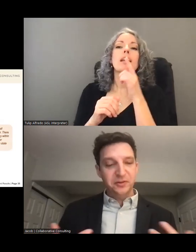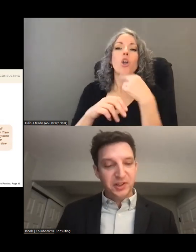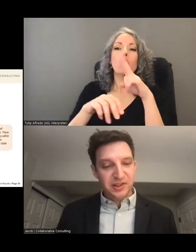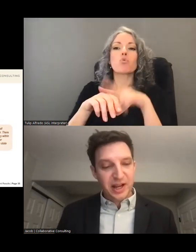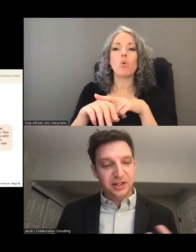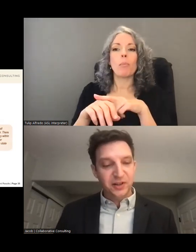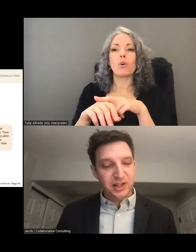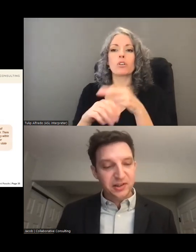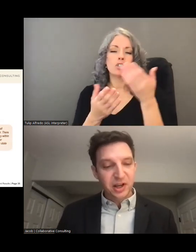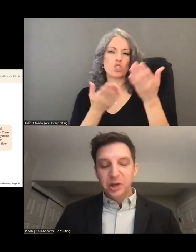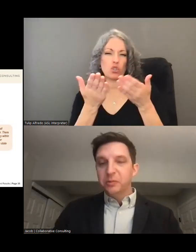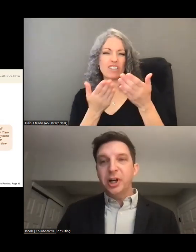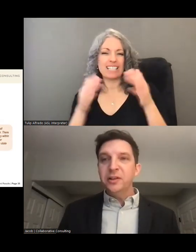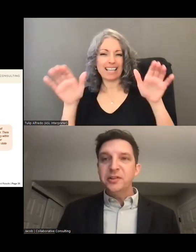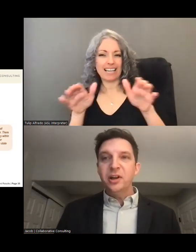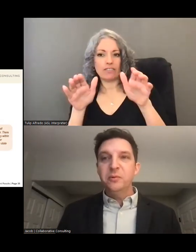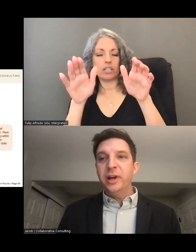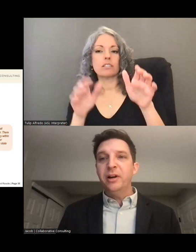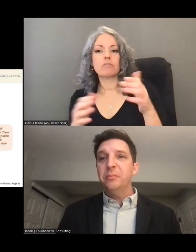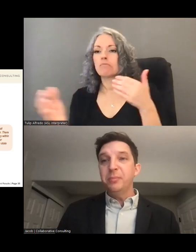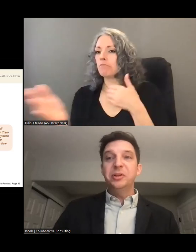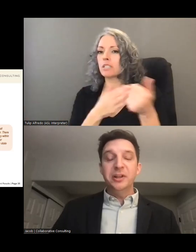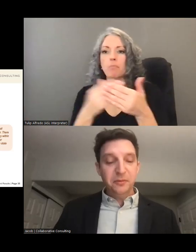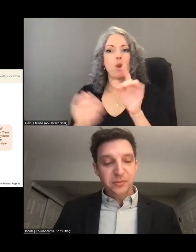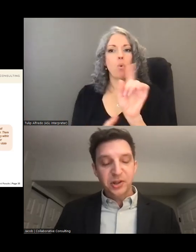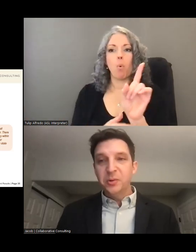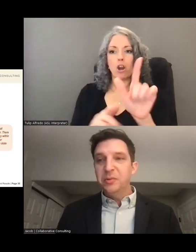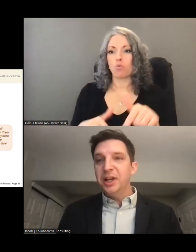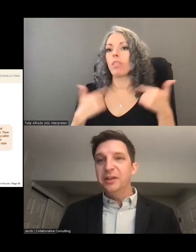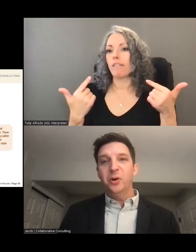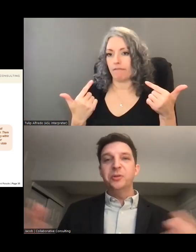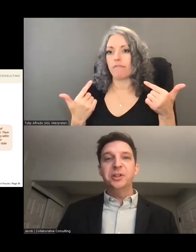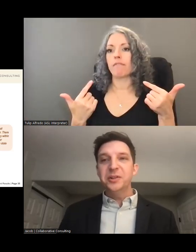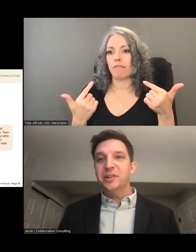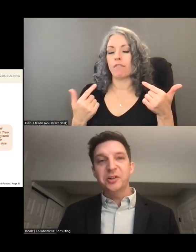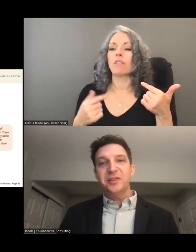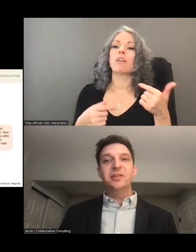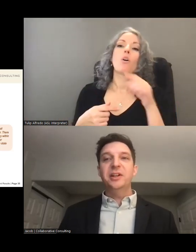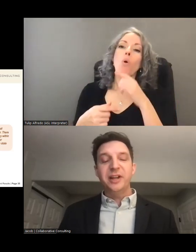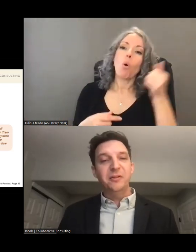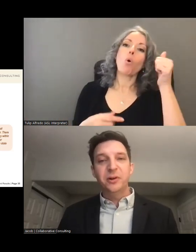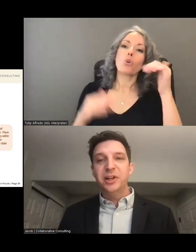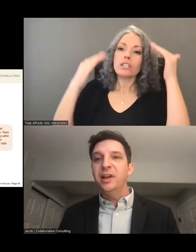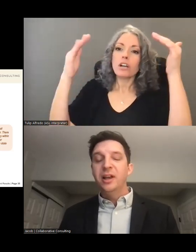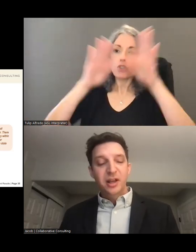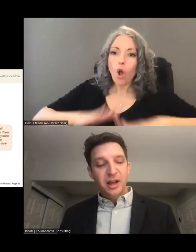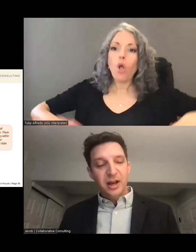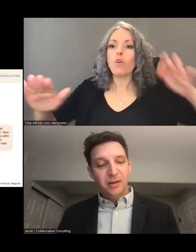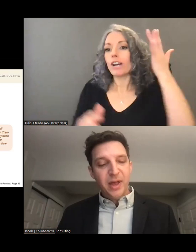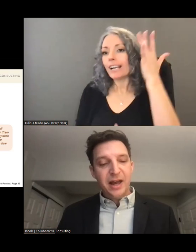of services and activities, regardless of where people live. So older adults across the state of